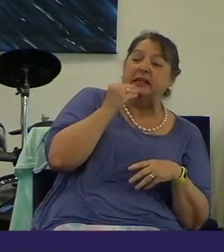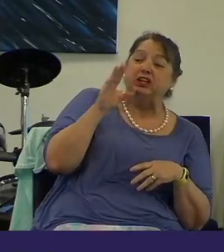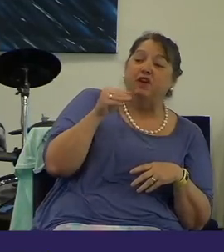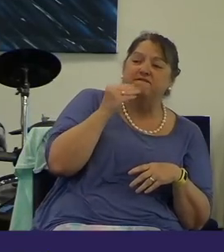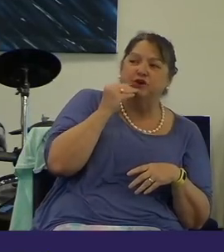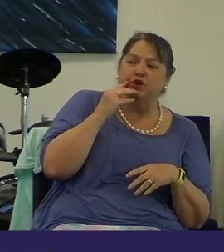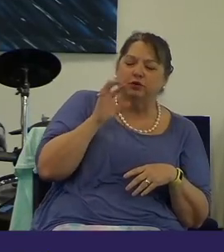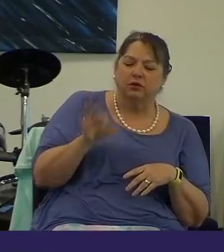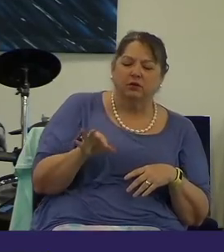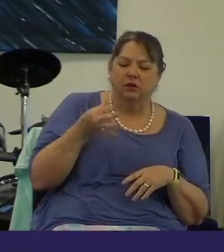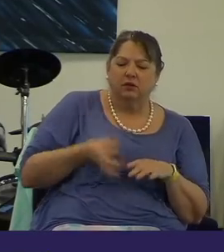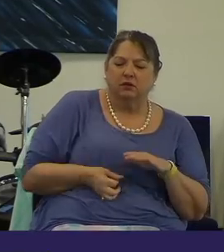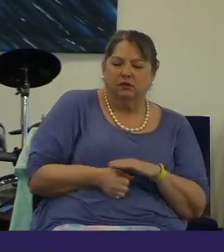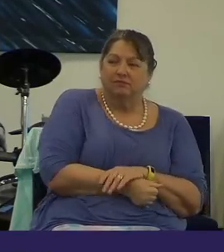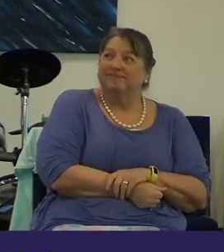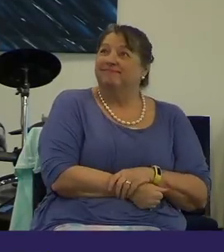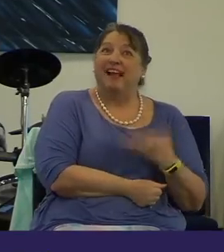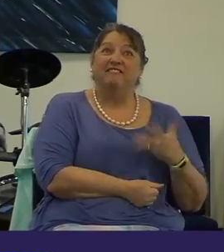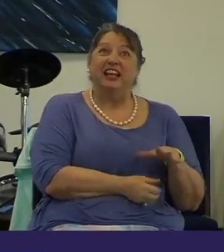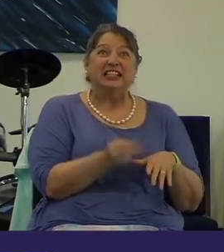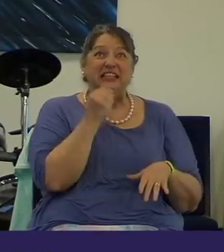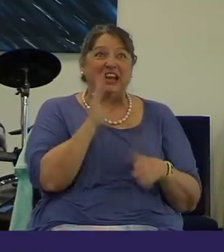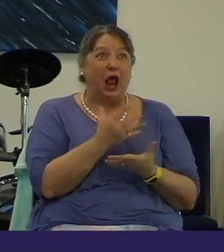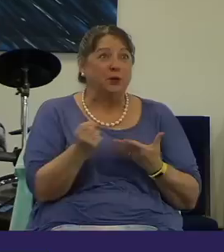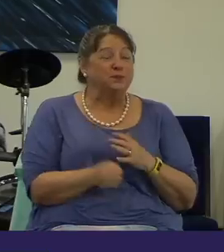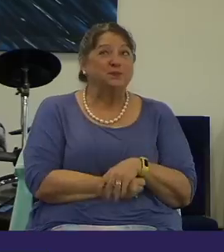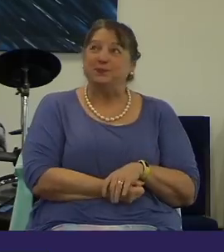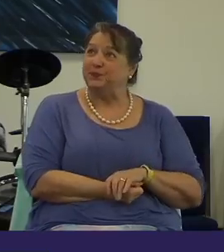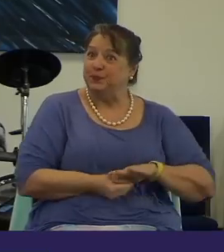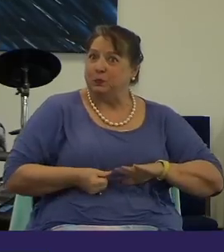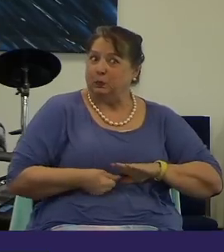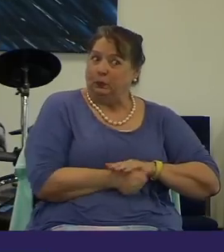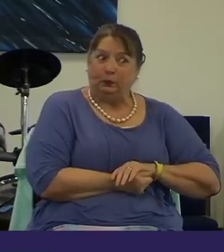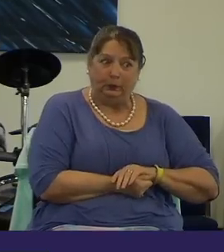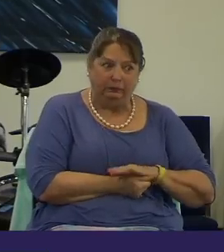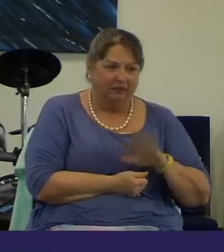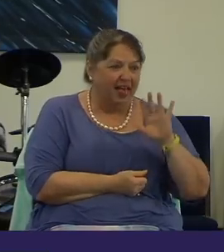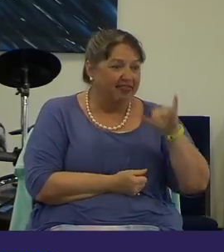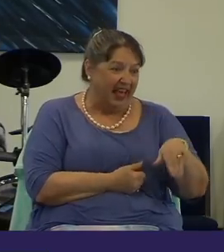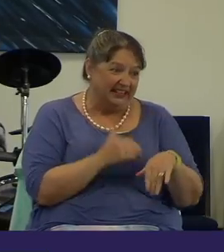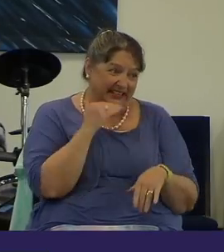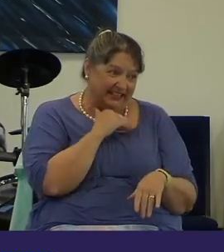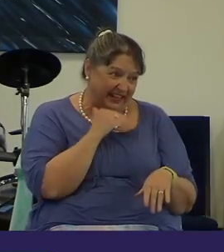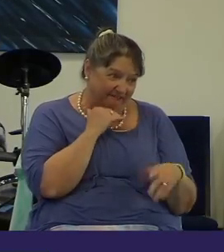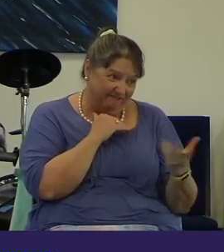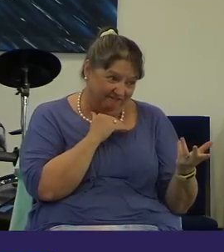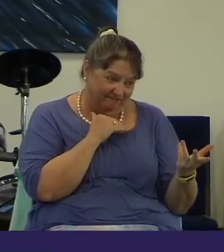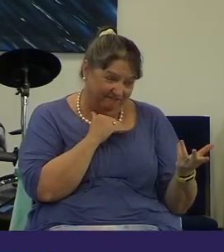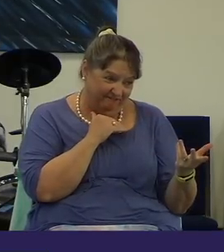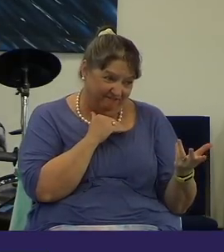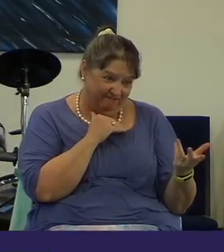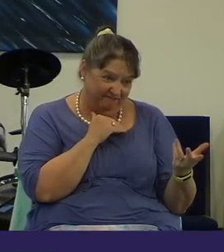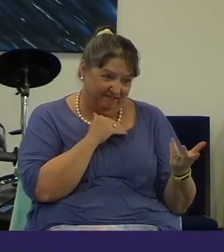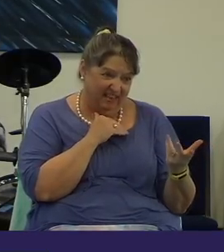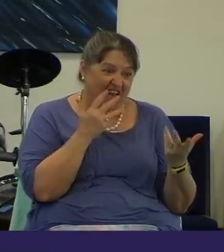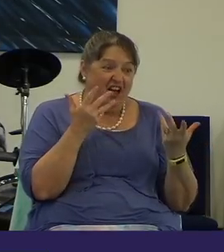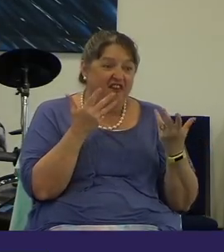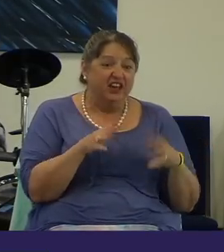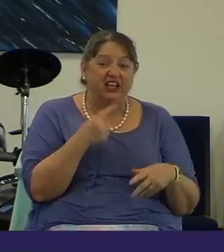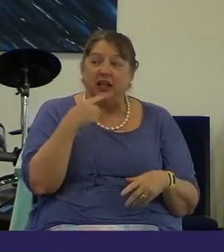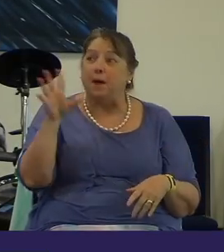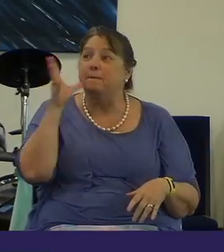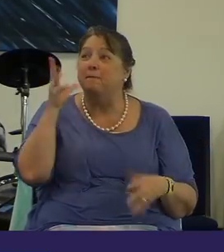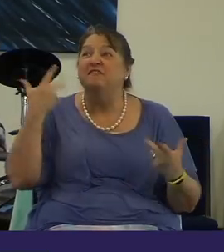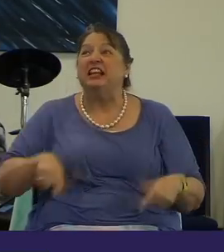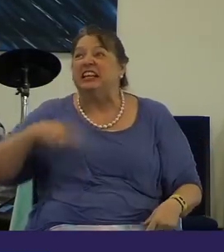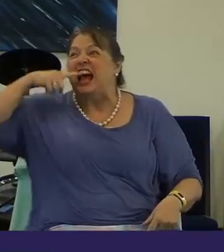hide them so she can't see that you didn't eat them? Right, that's deceiving. When we tell mom we brushed our teeth and we didn't and we went